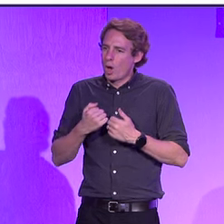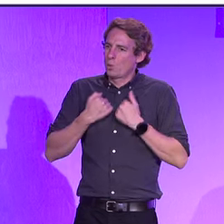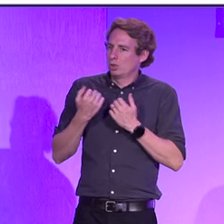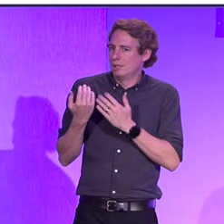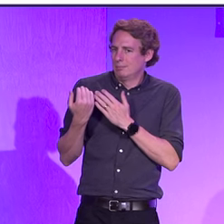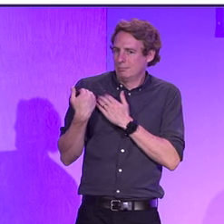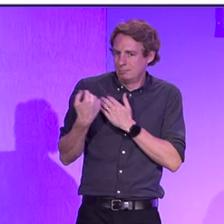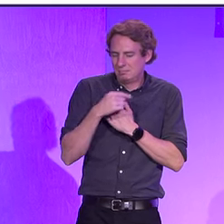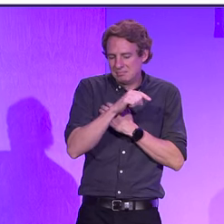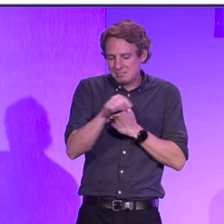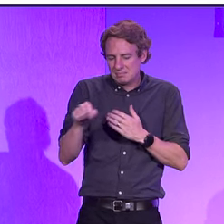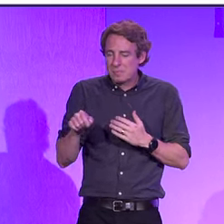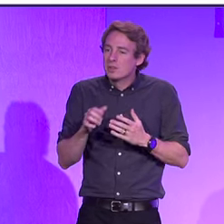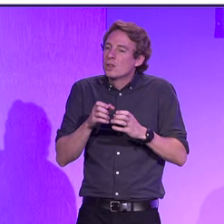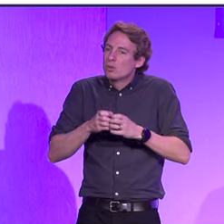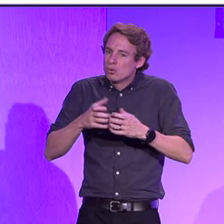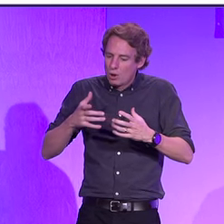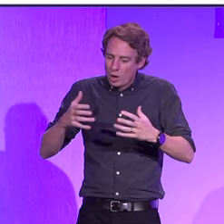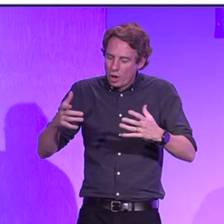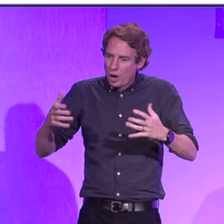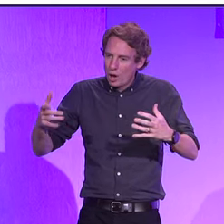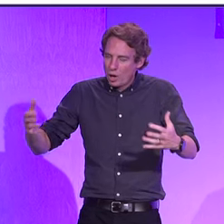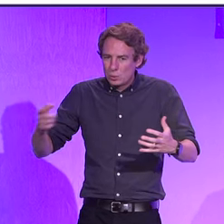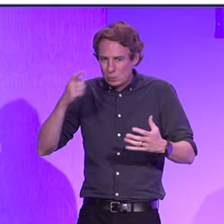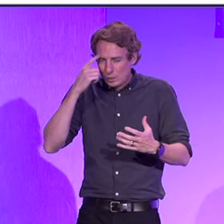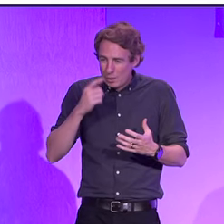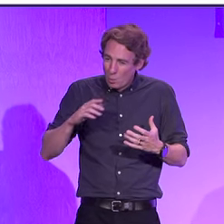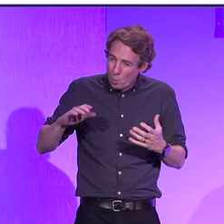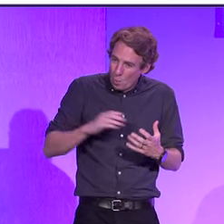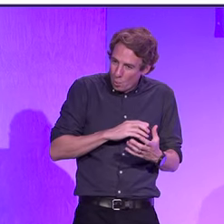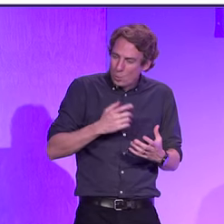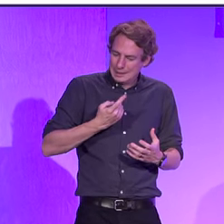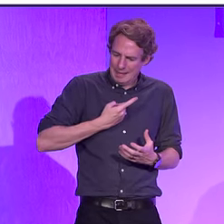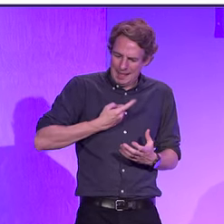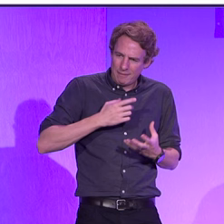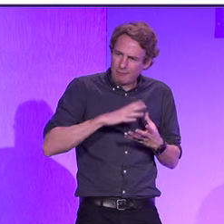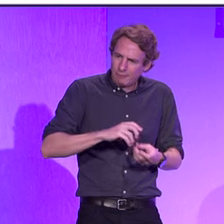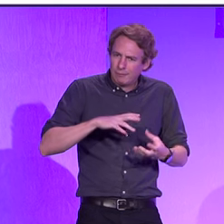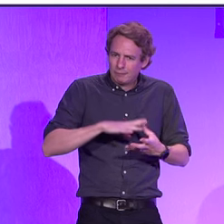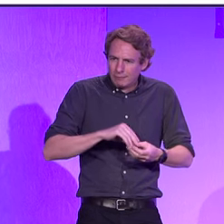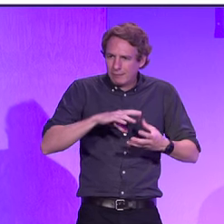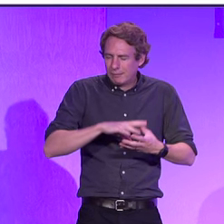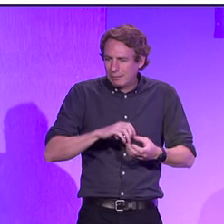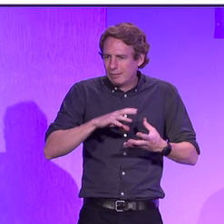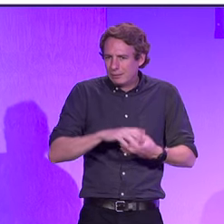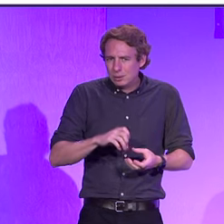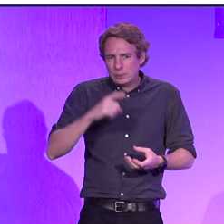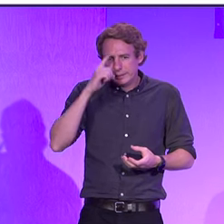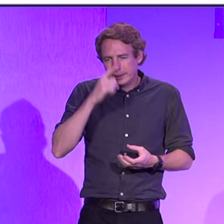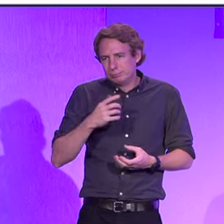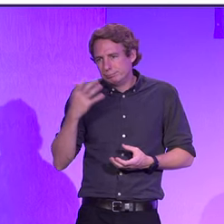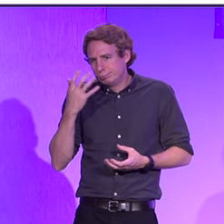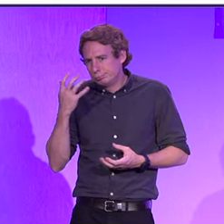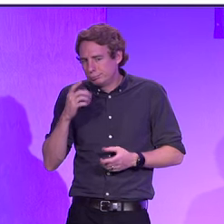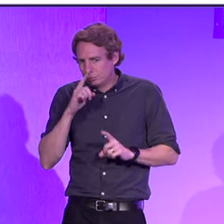as the business grows, maybe it becomes unreasonable to fold all your croissant dough by hand, because who wants arthritis at an